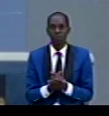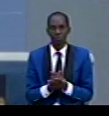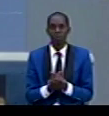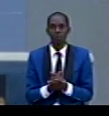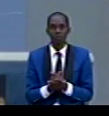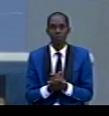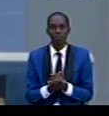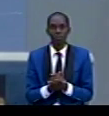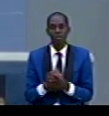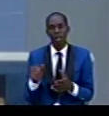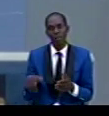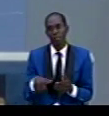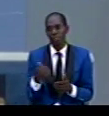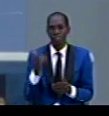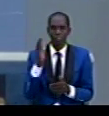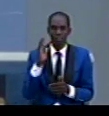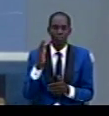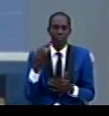testimony now.